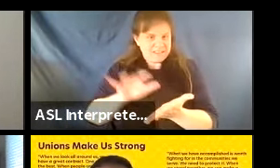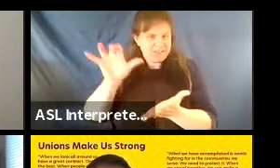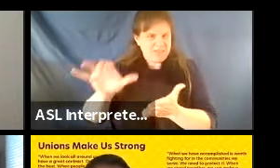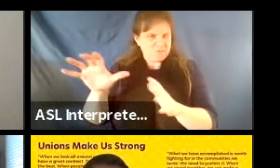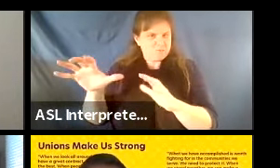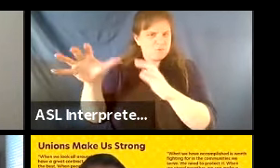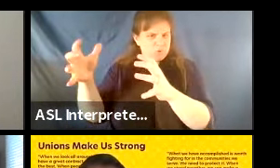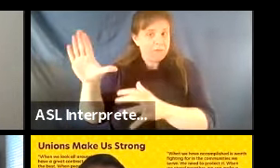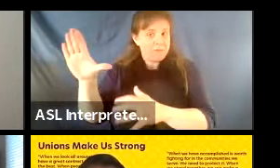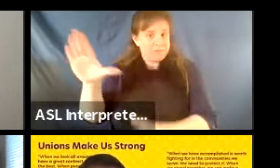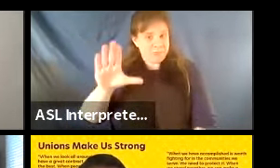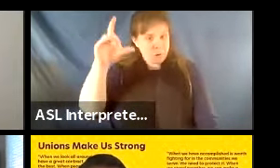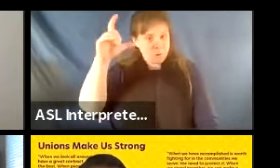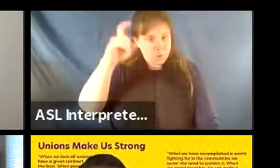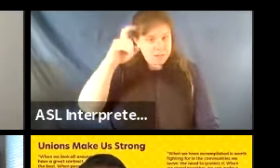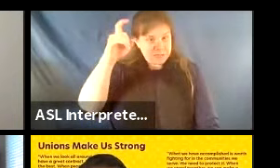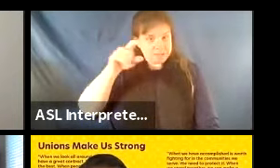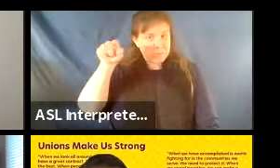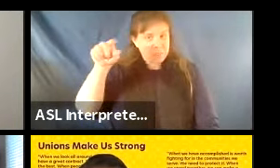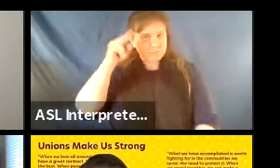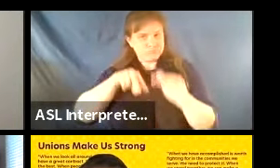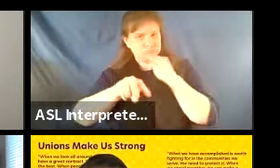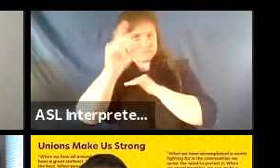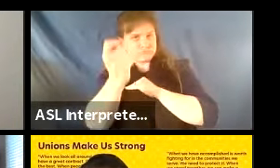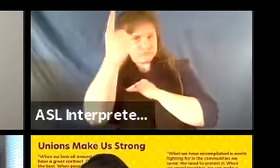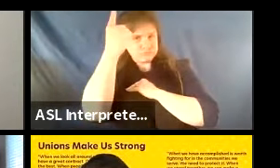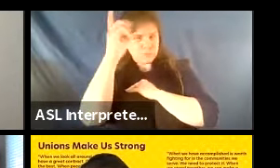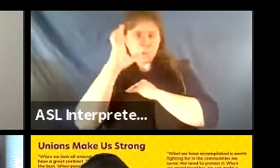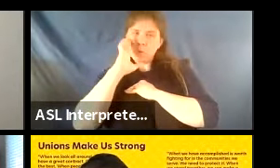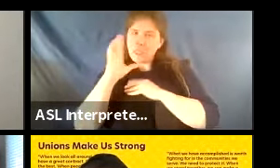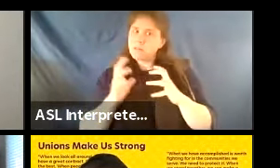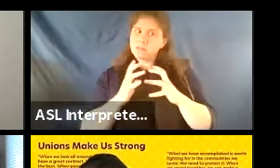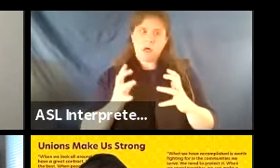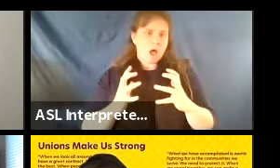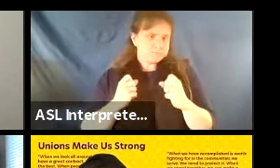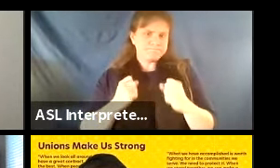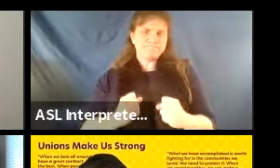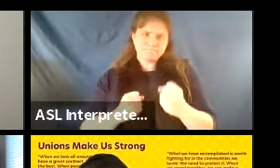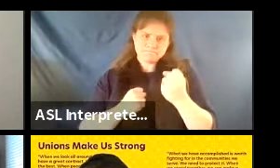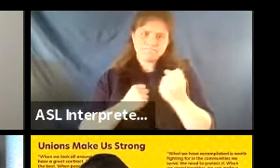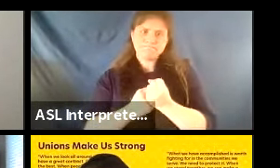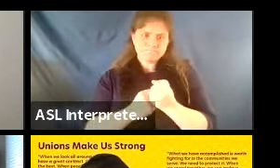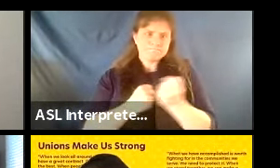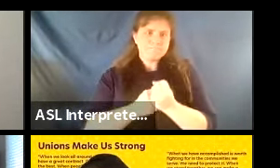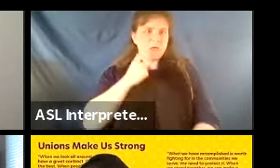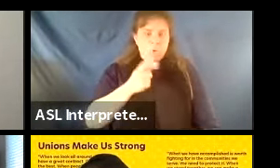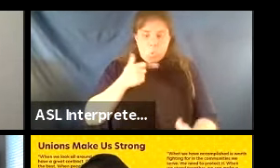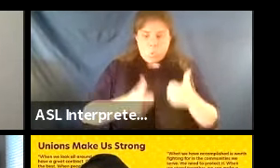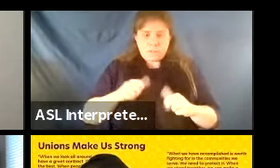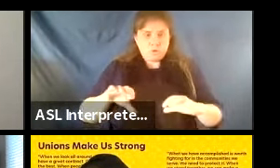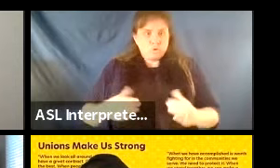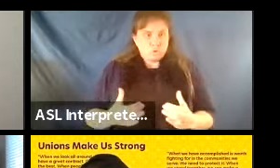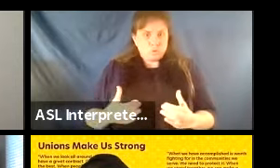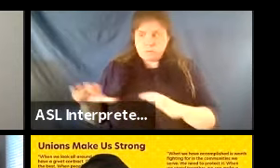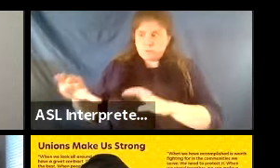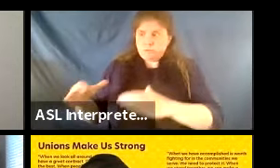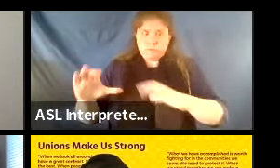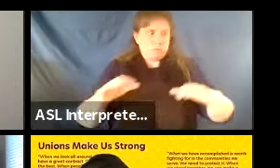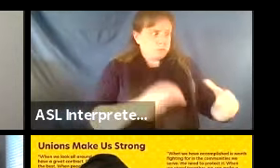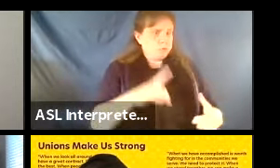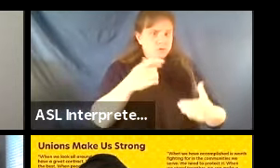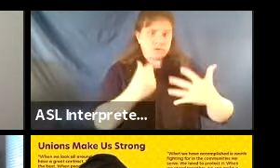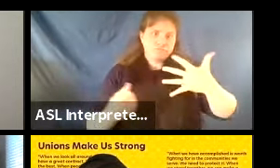wisdom recognized that there would be intense advocacy for prioritization of vaccines, and really sought to create